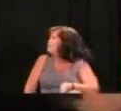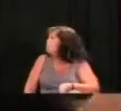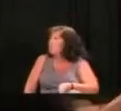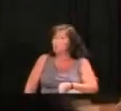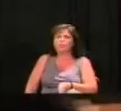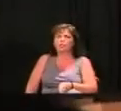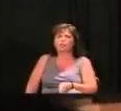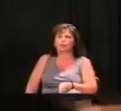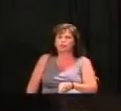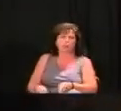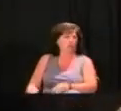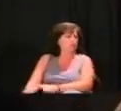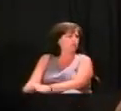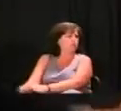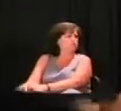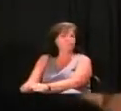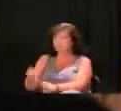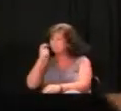misplaced noise.